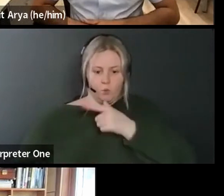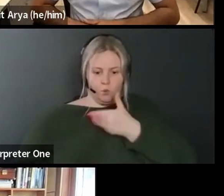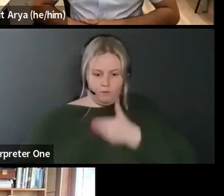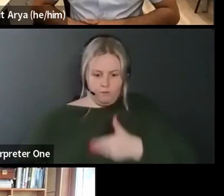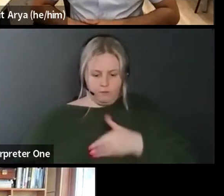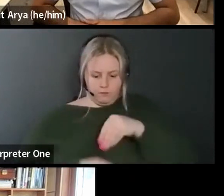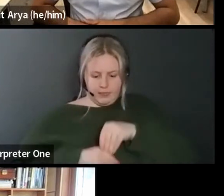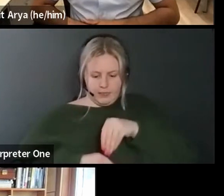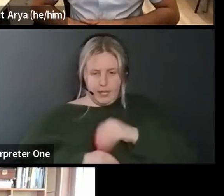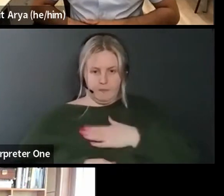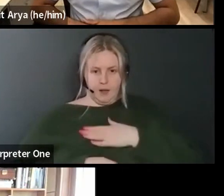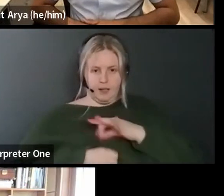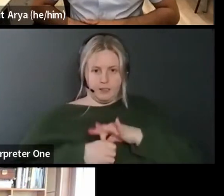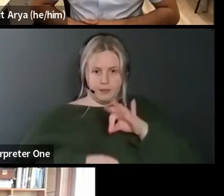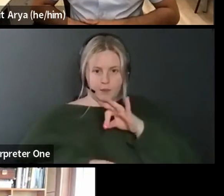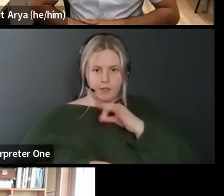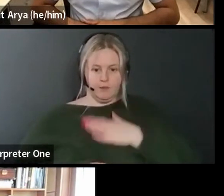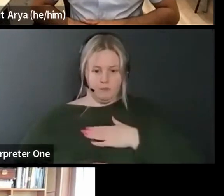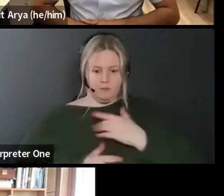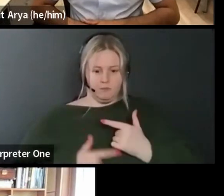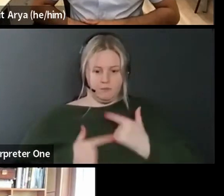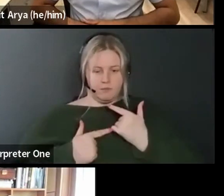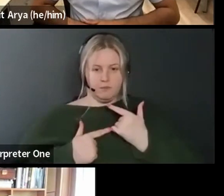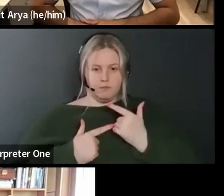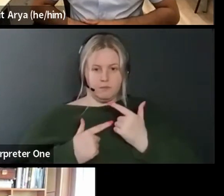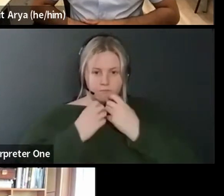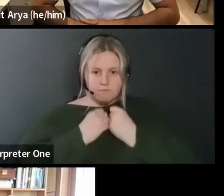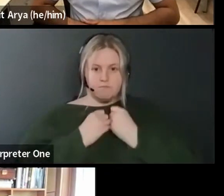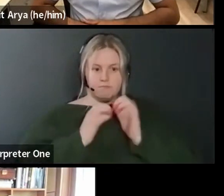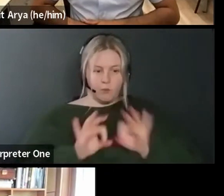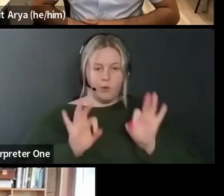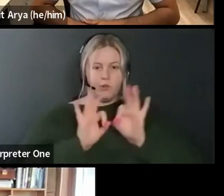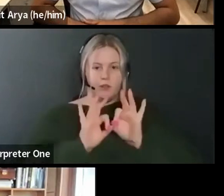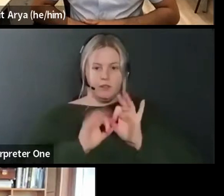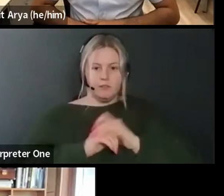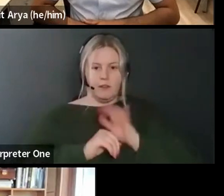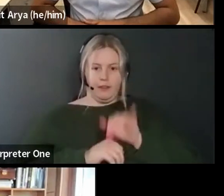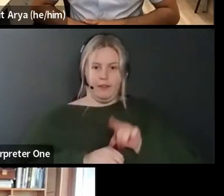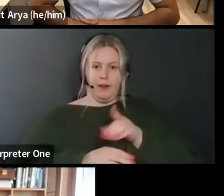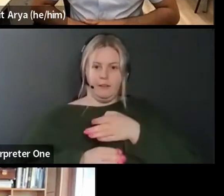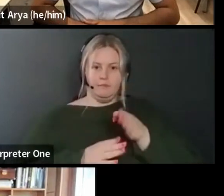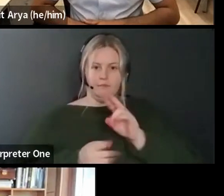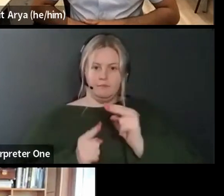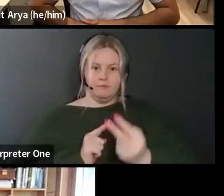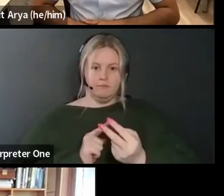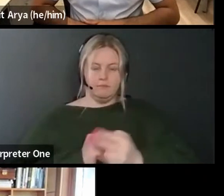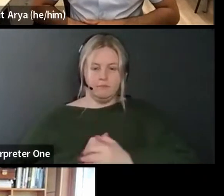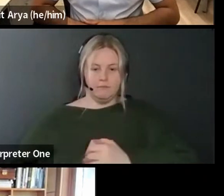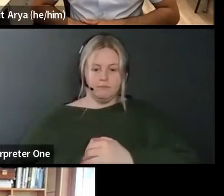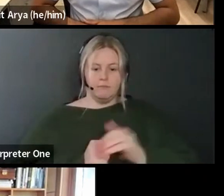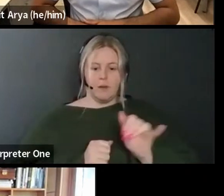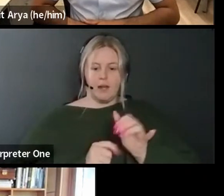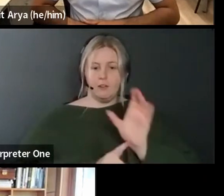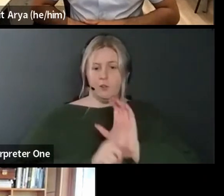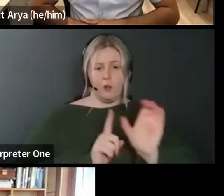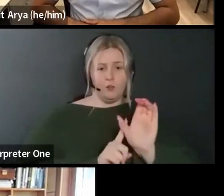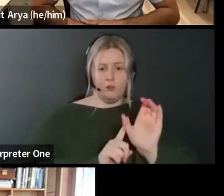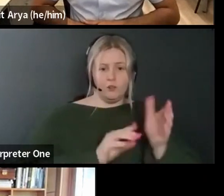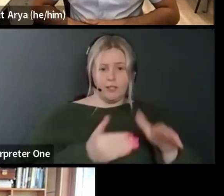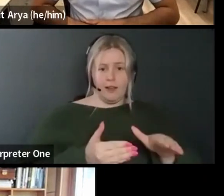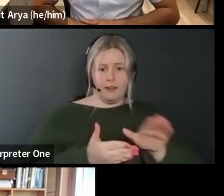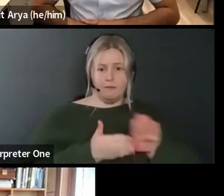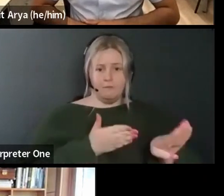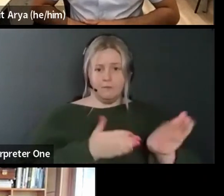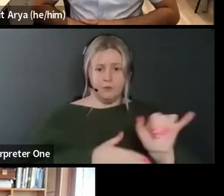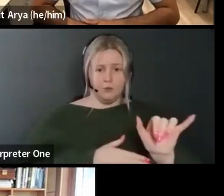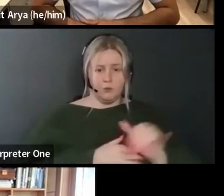about what makes life worth living, like we say, and also really in the way of cultural death and